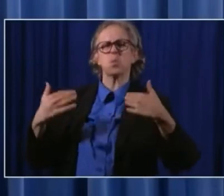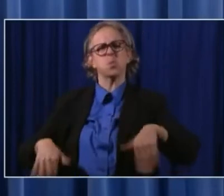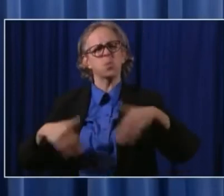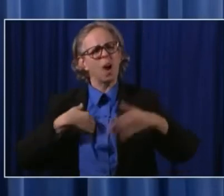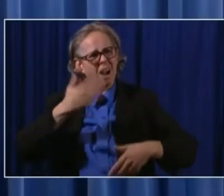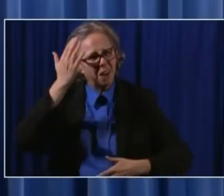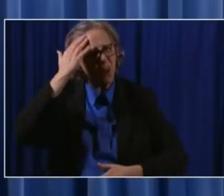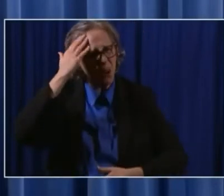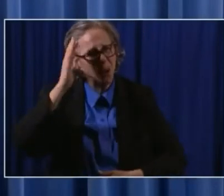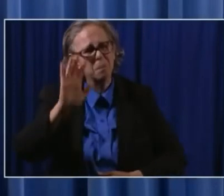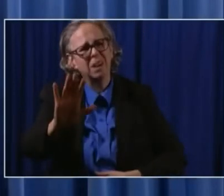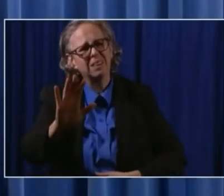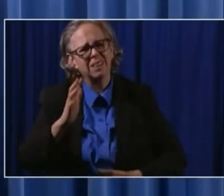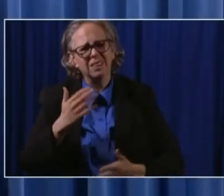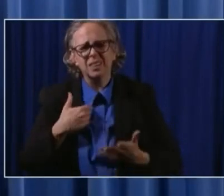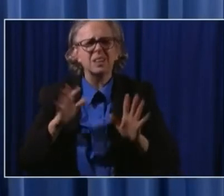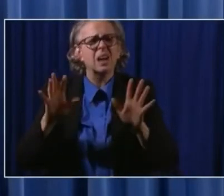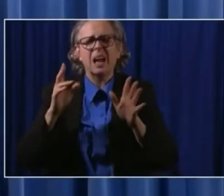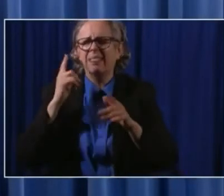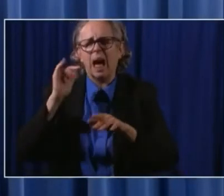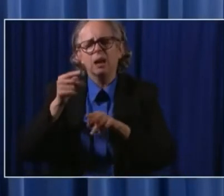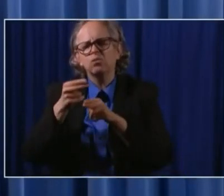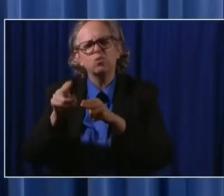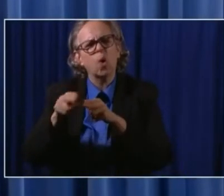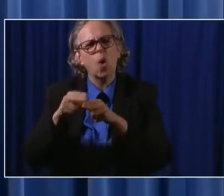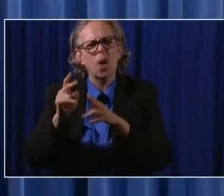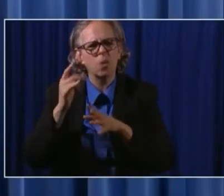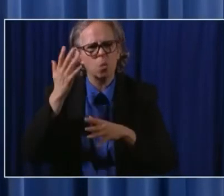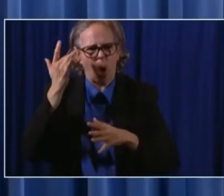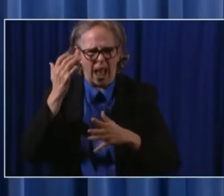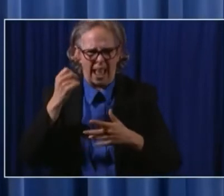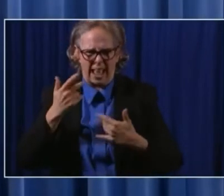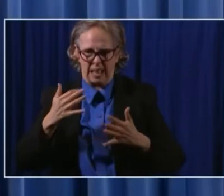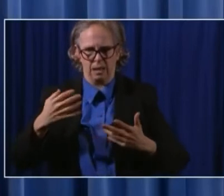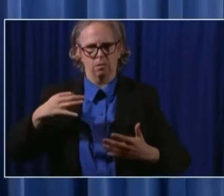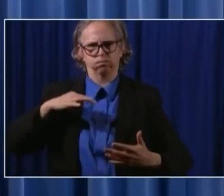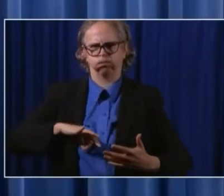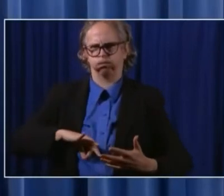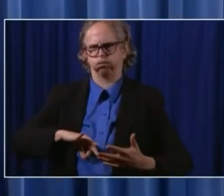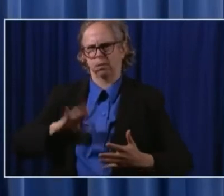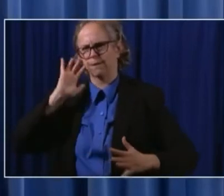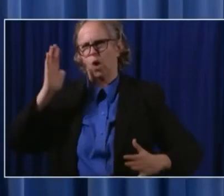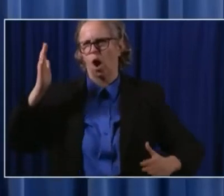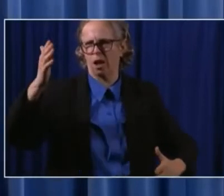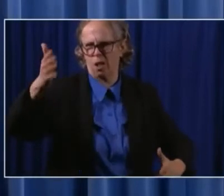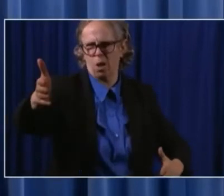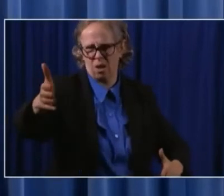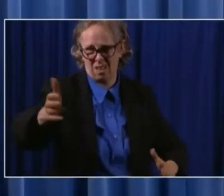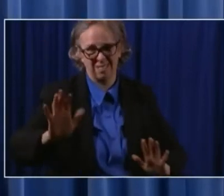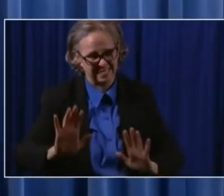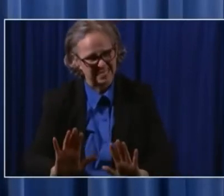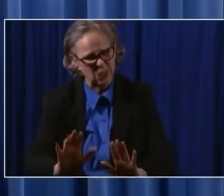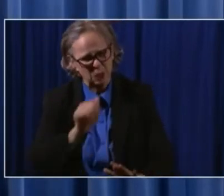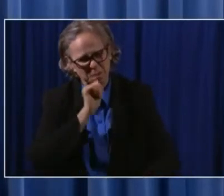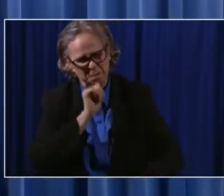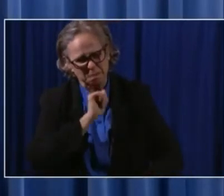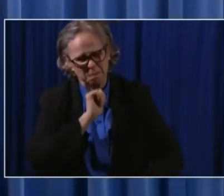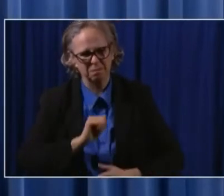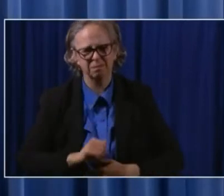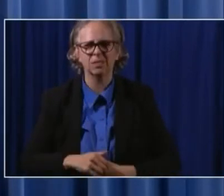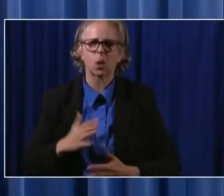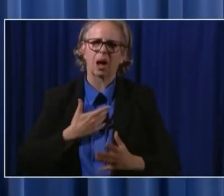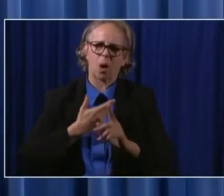for something that we all want to see, and that is to get this virus under control and be able to do more things as we